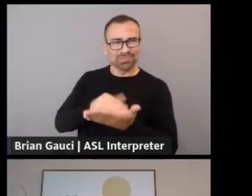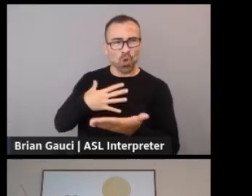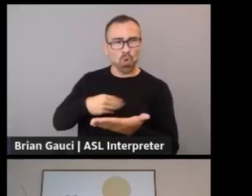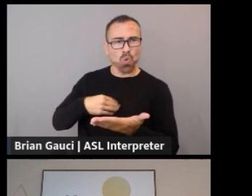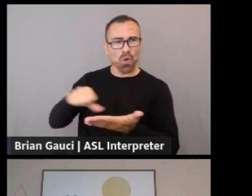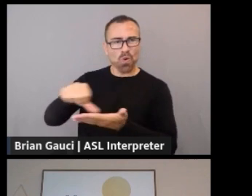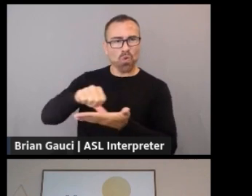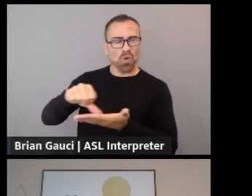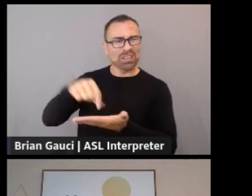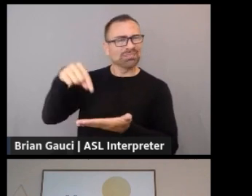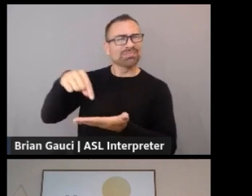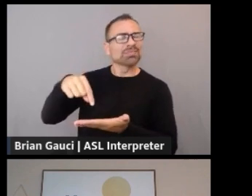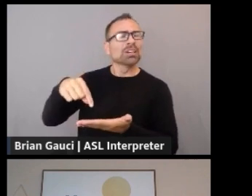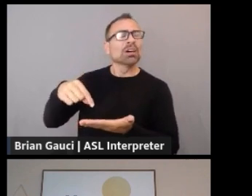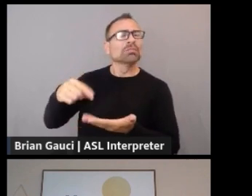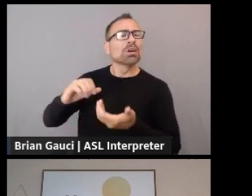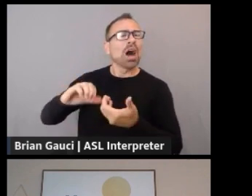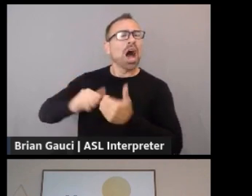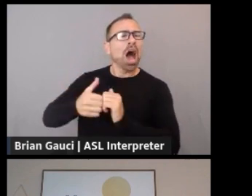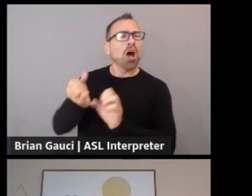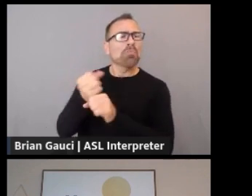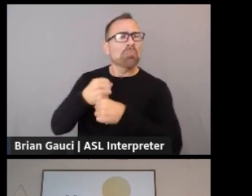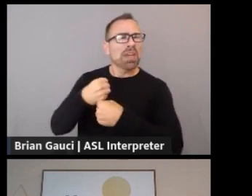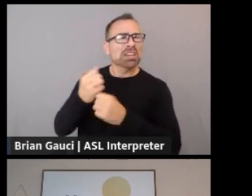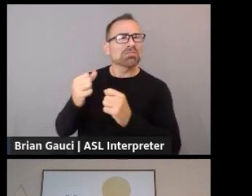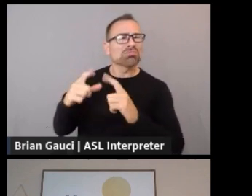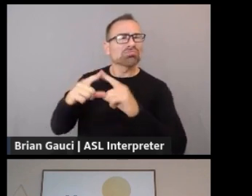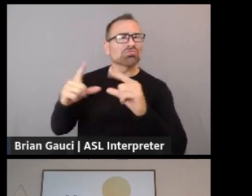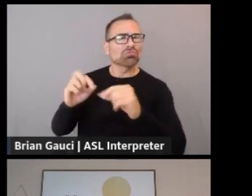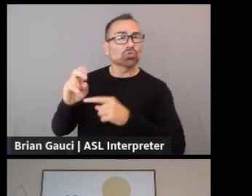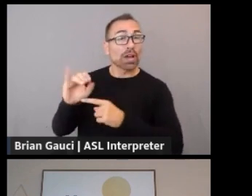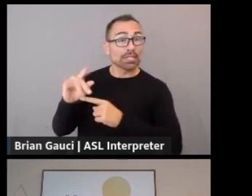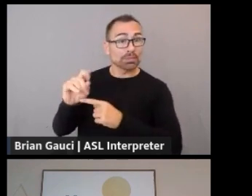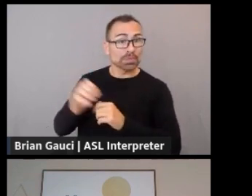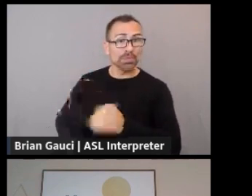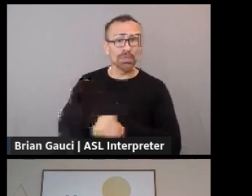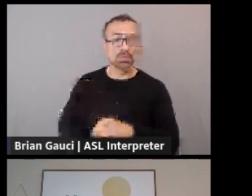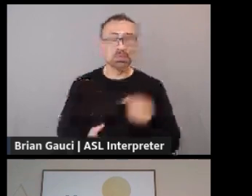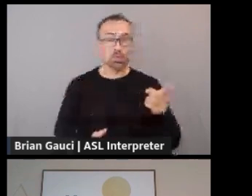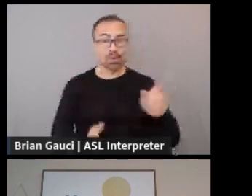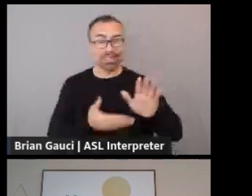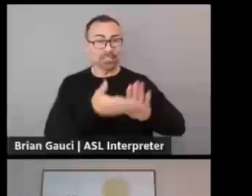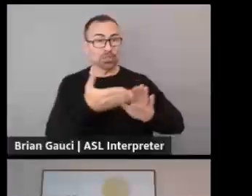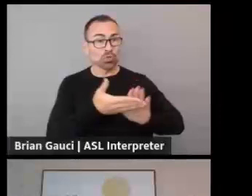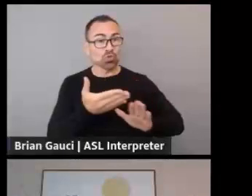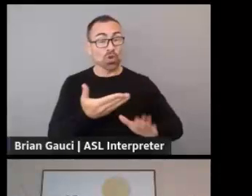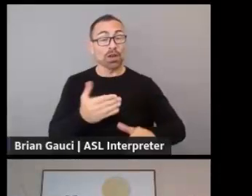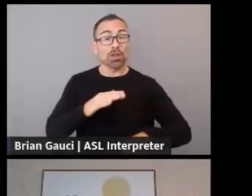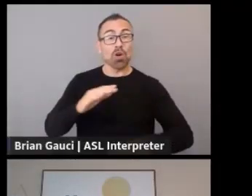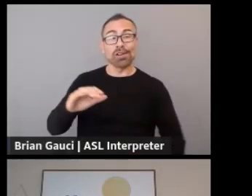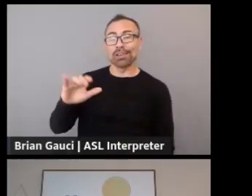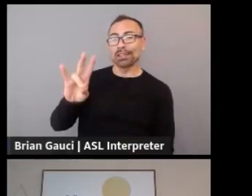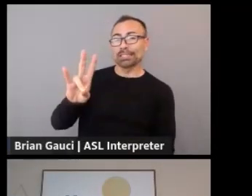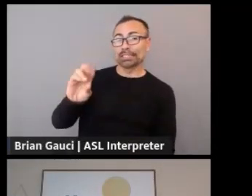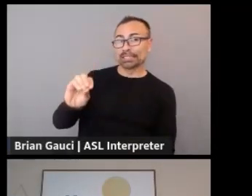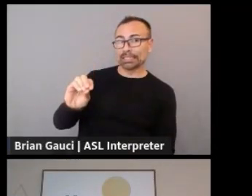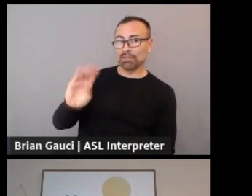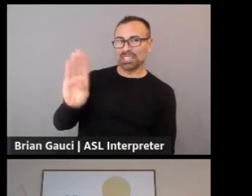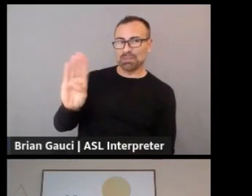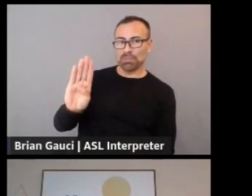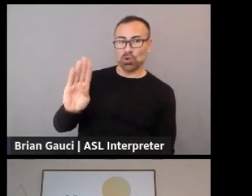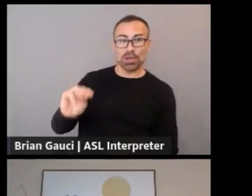and again, this is on the 7 billion parameter model, right? So 70 billion parameter model is going to give more robust answers than this model